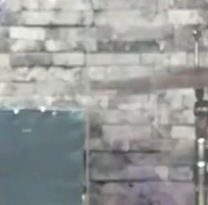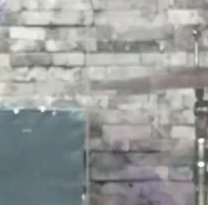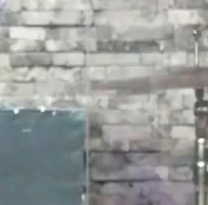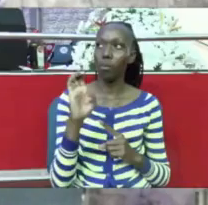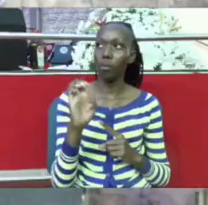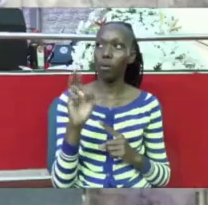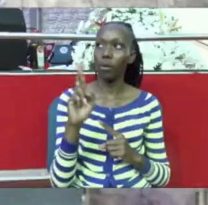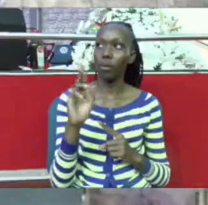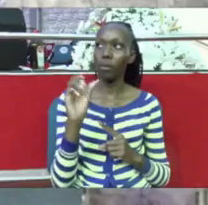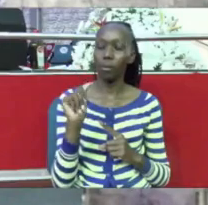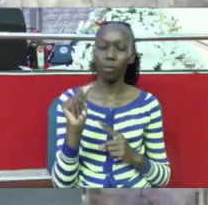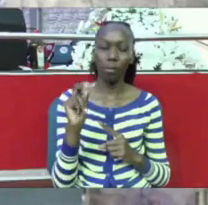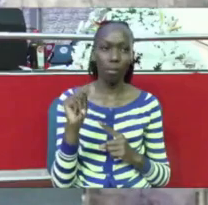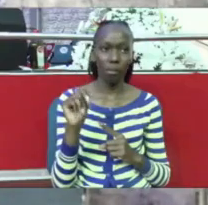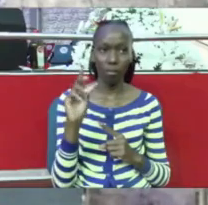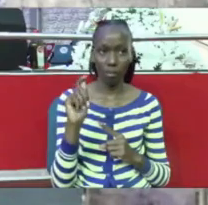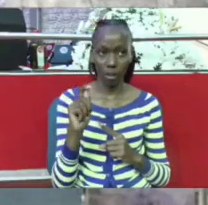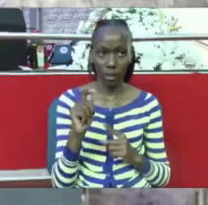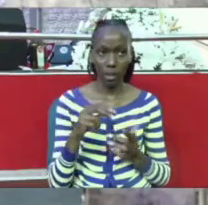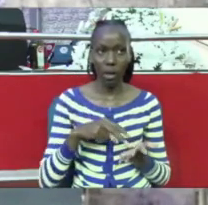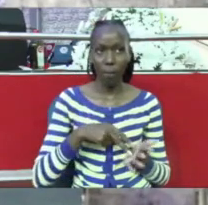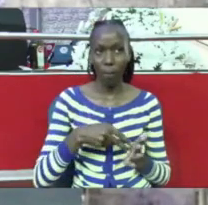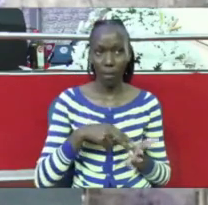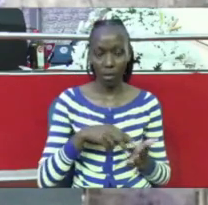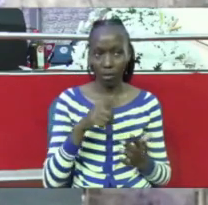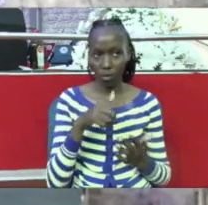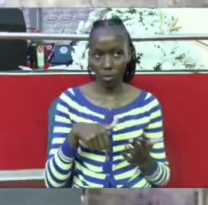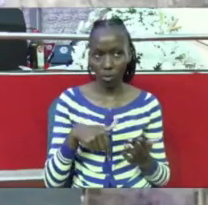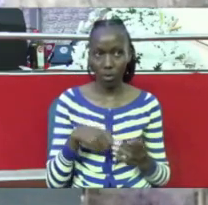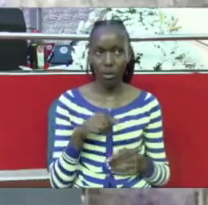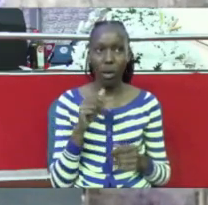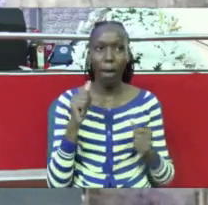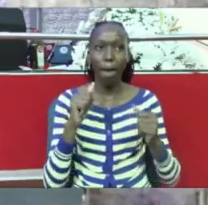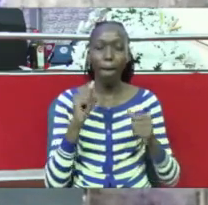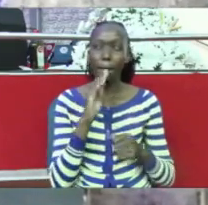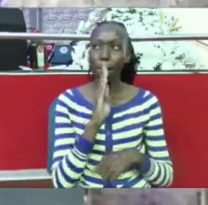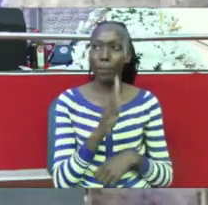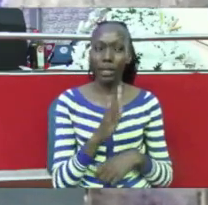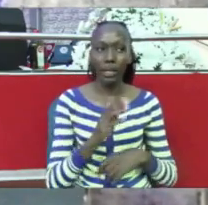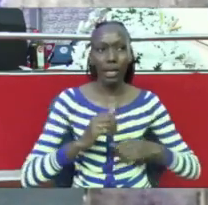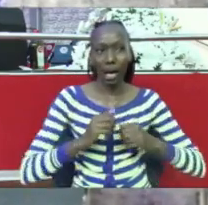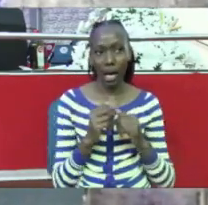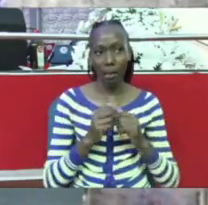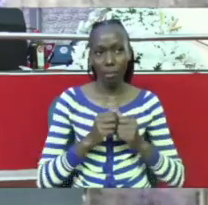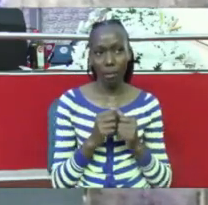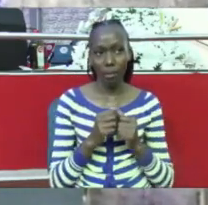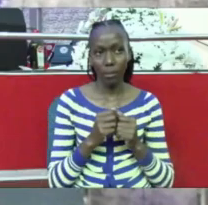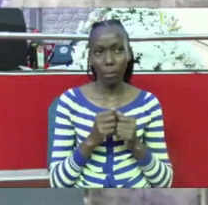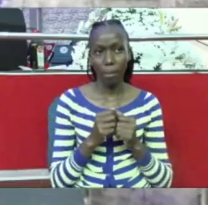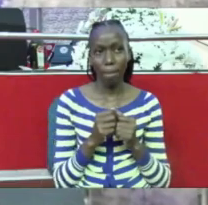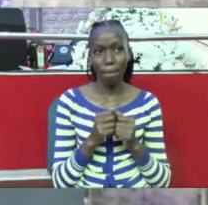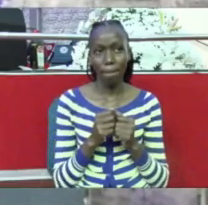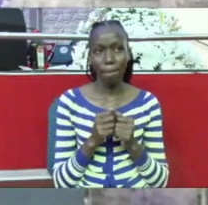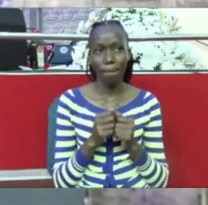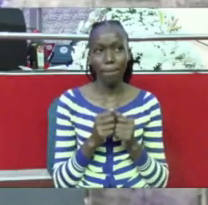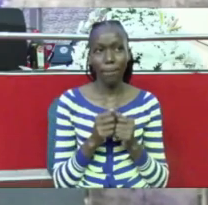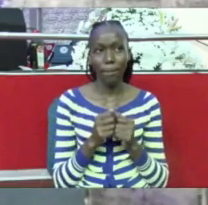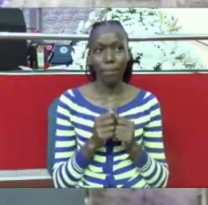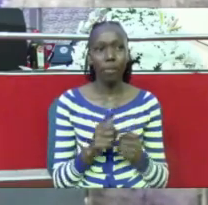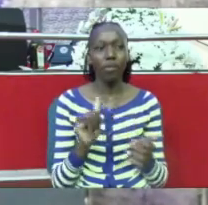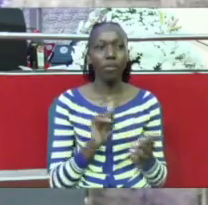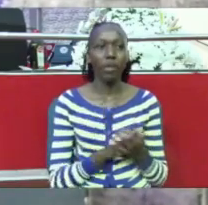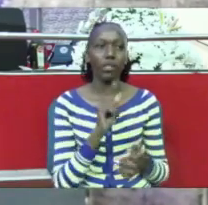being excited. Kukua na furaha. Kuchangamka. Being excited. Kuchangamshwa. That you will